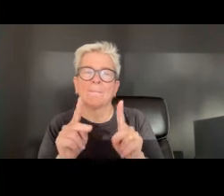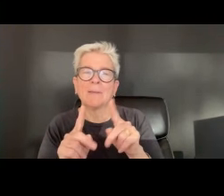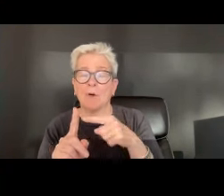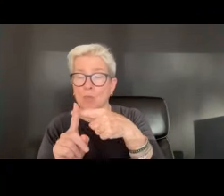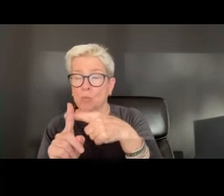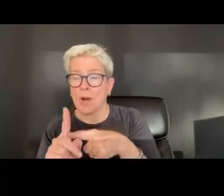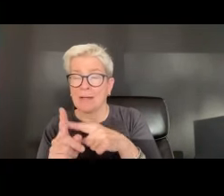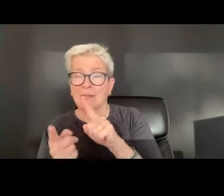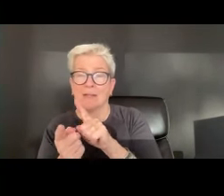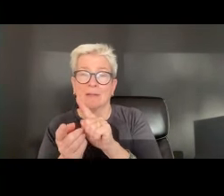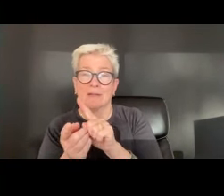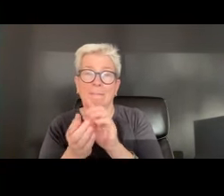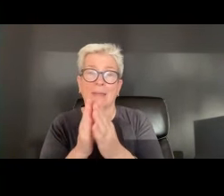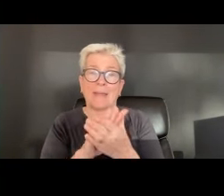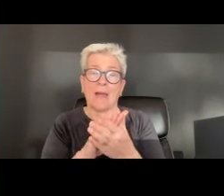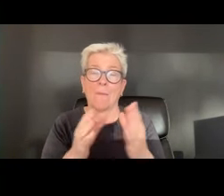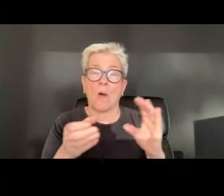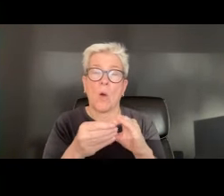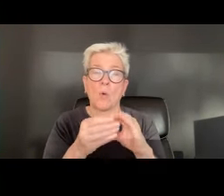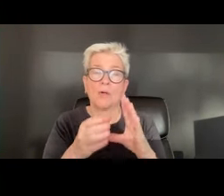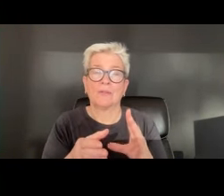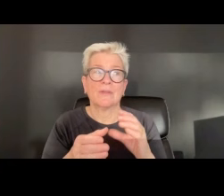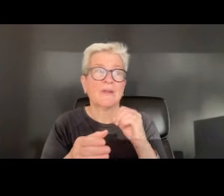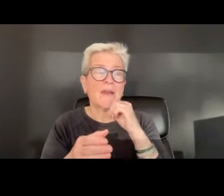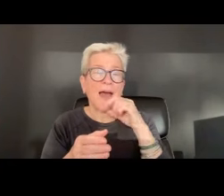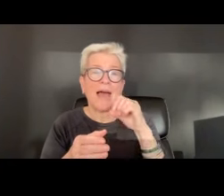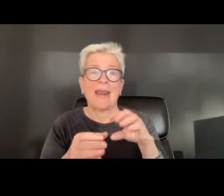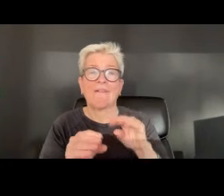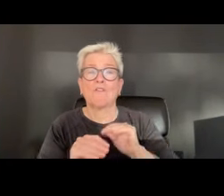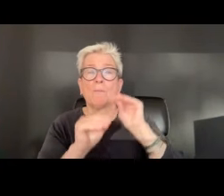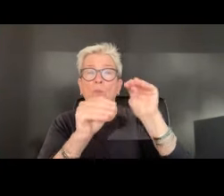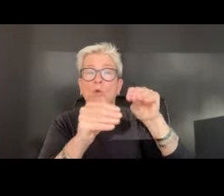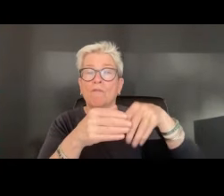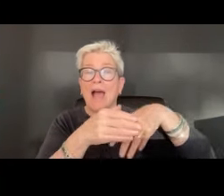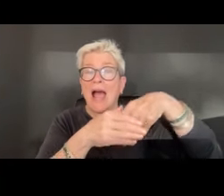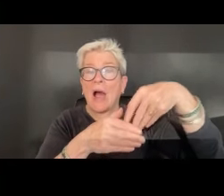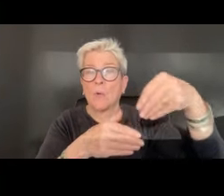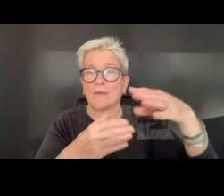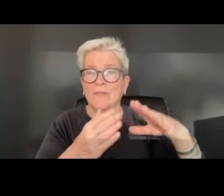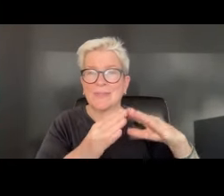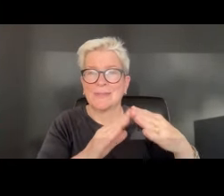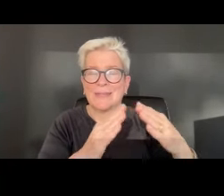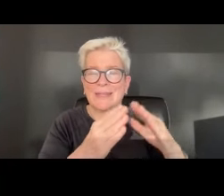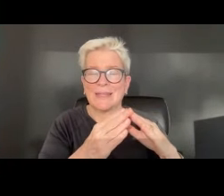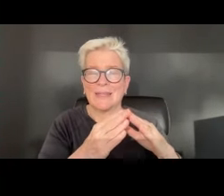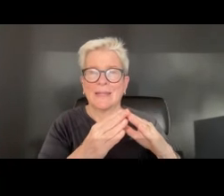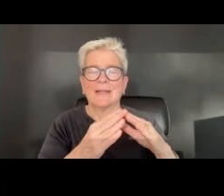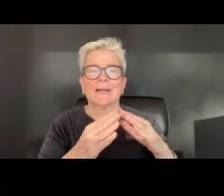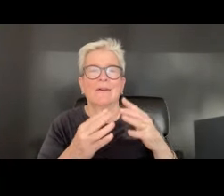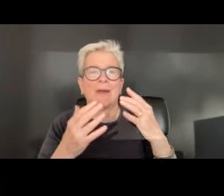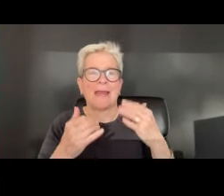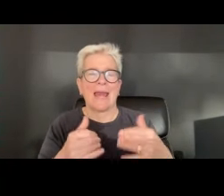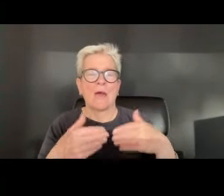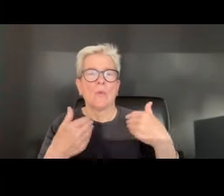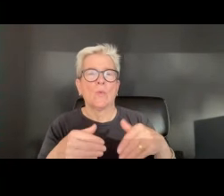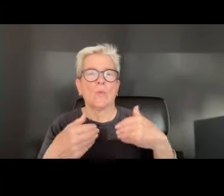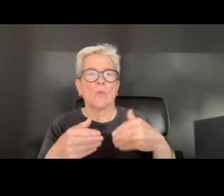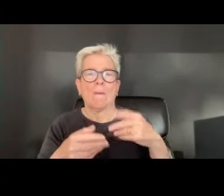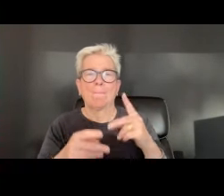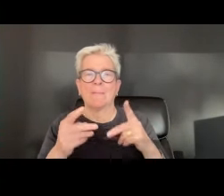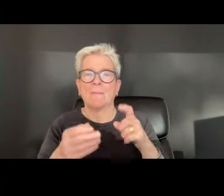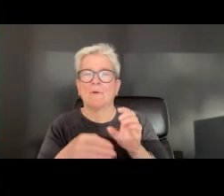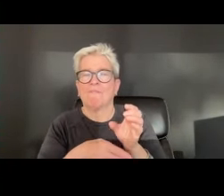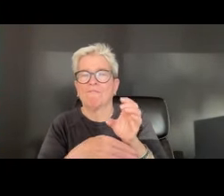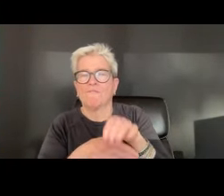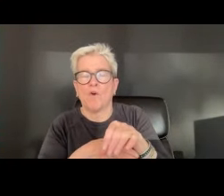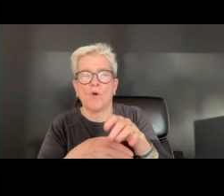they don't have to leave the city, which a lot of renters have to do now. That gap has become very, very wide, and we hope with this plan